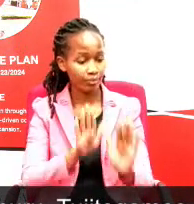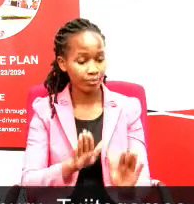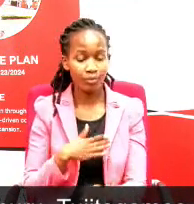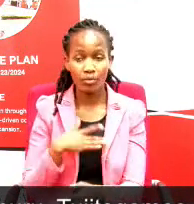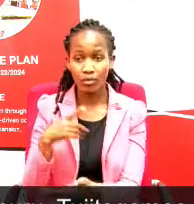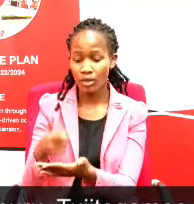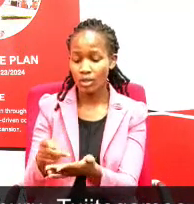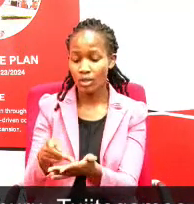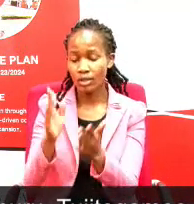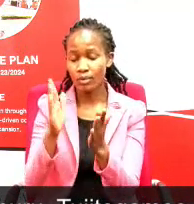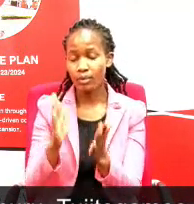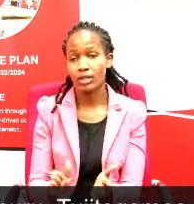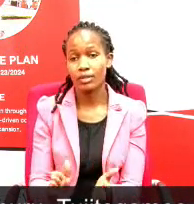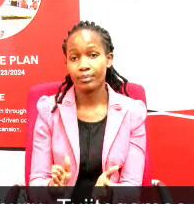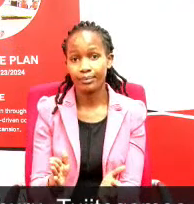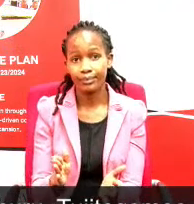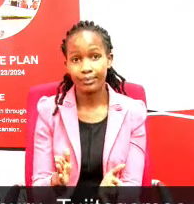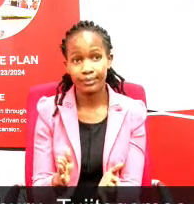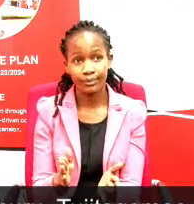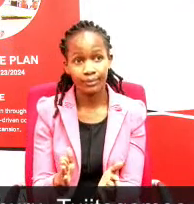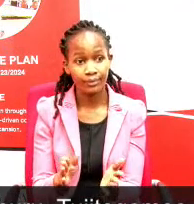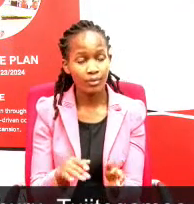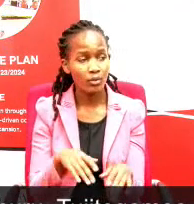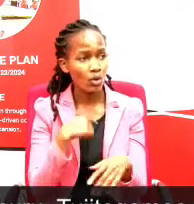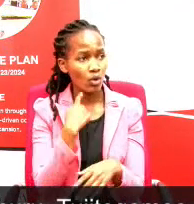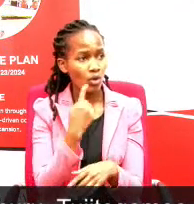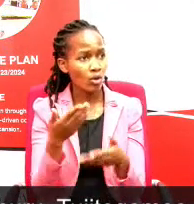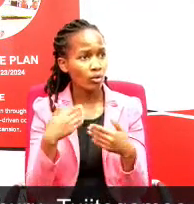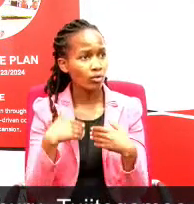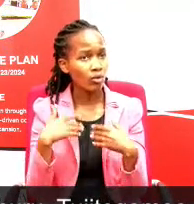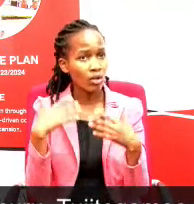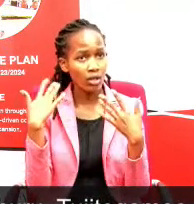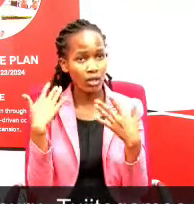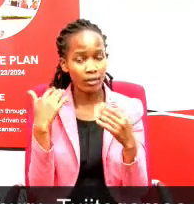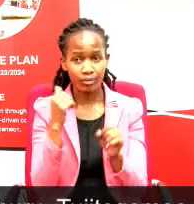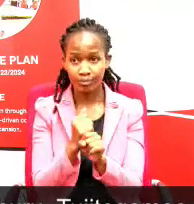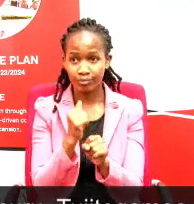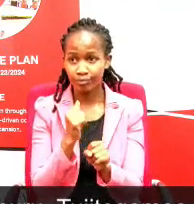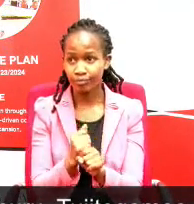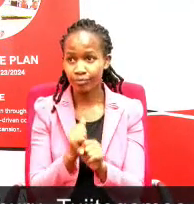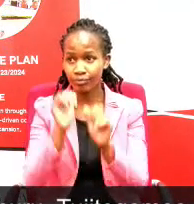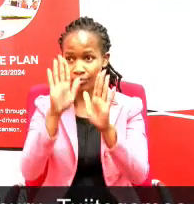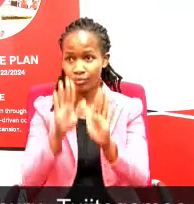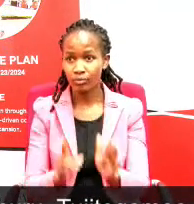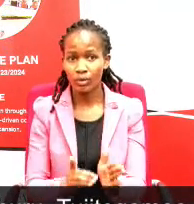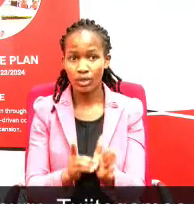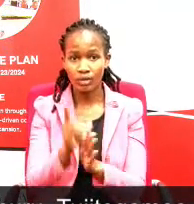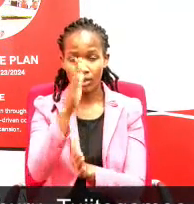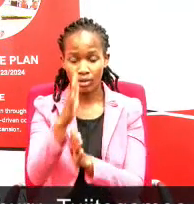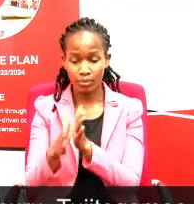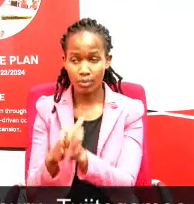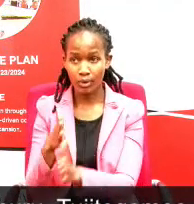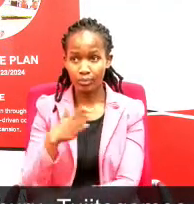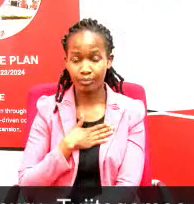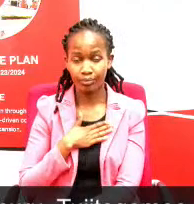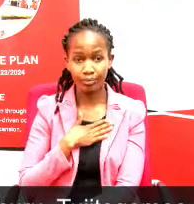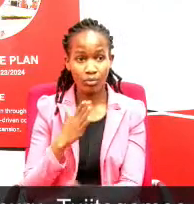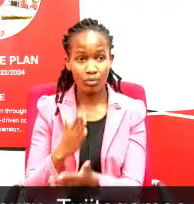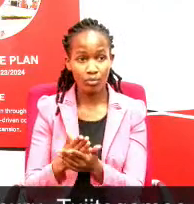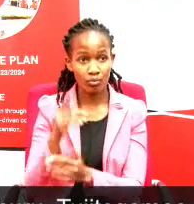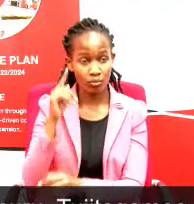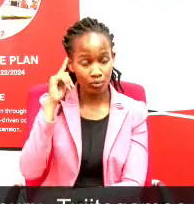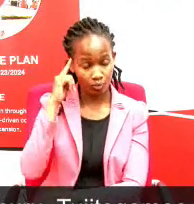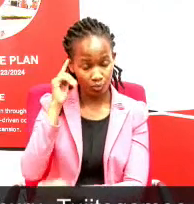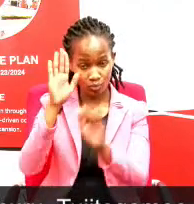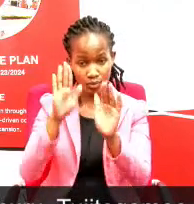our taxpayers, all who have played a key role in the development of this plan. Your views